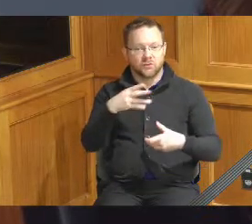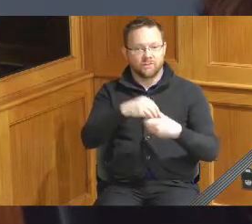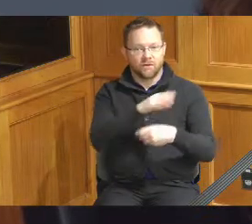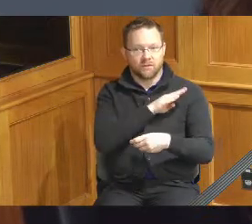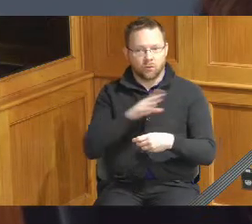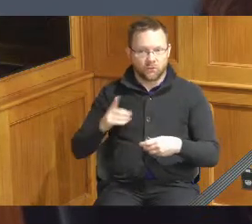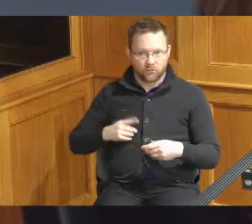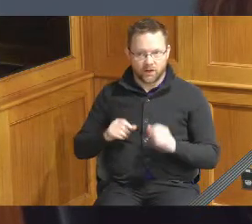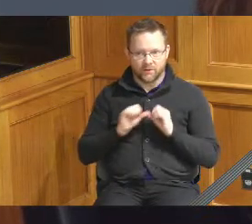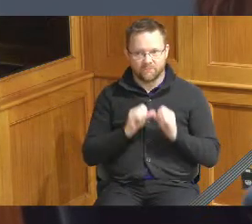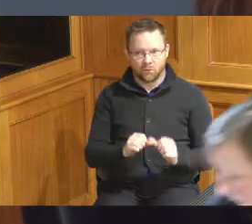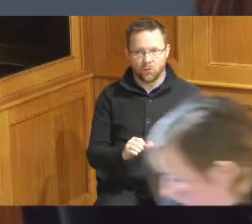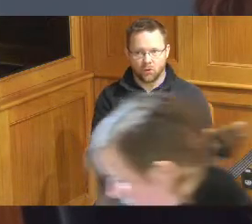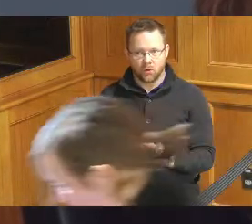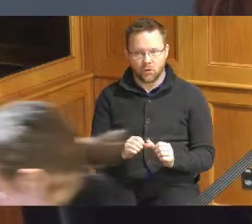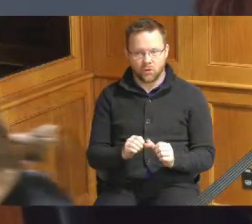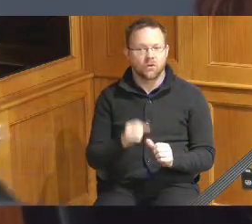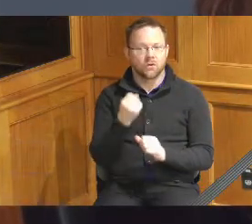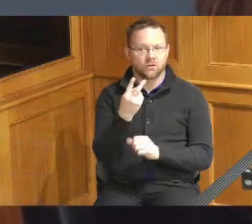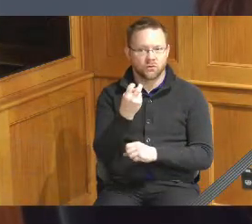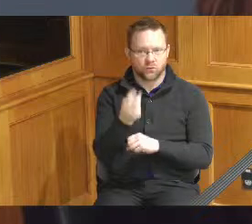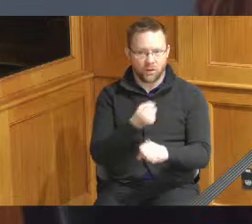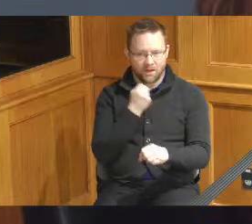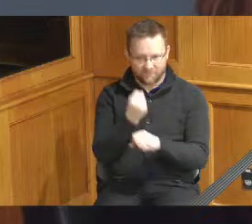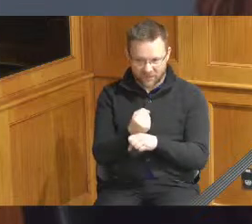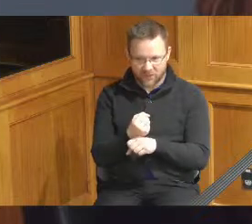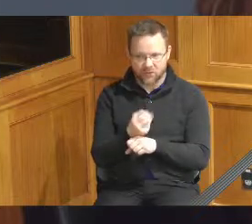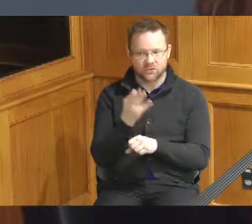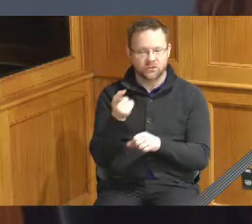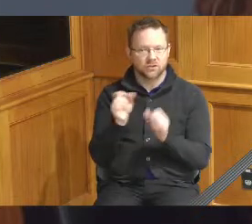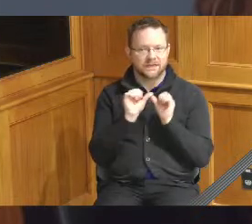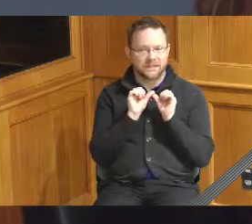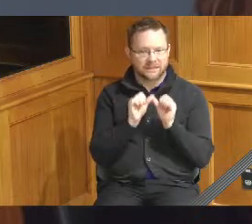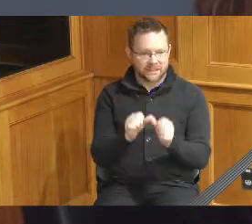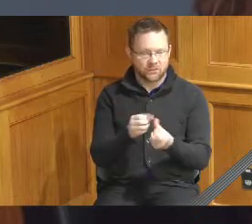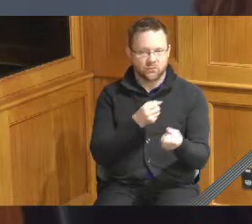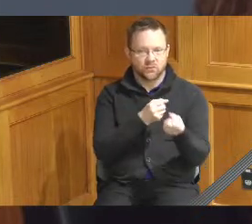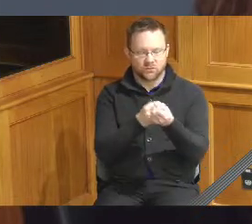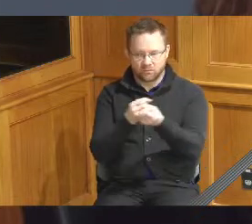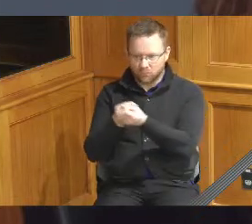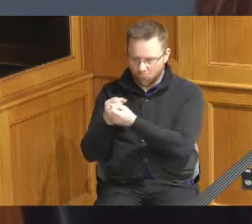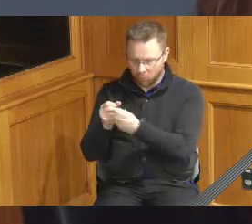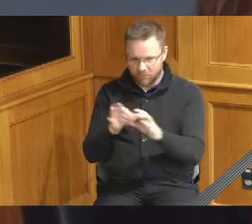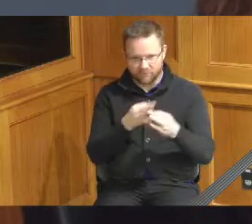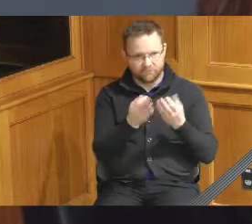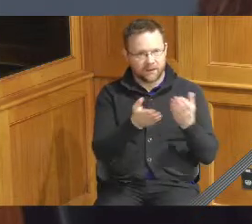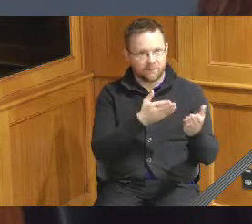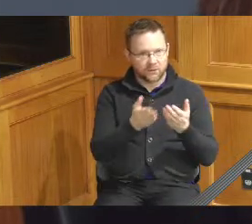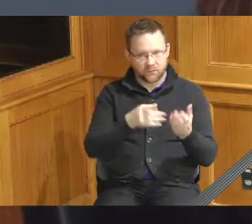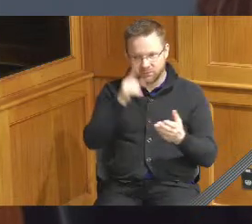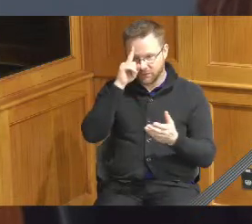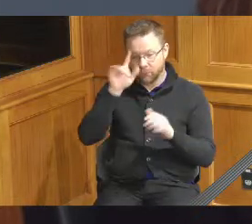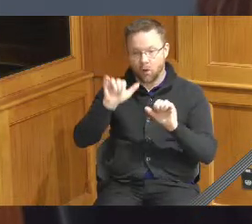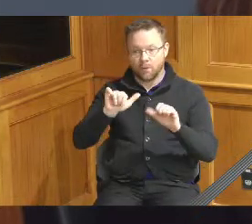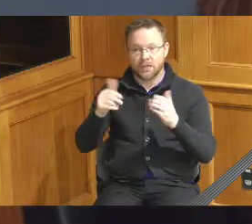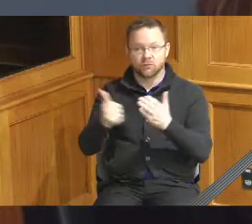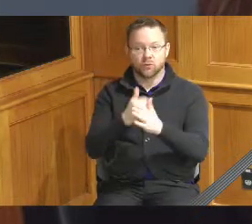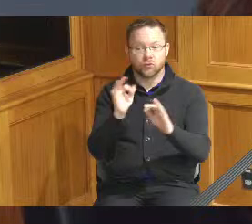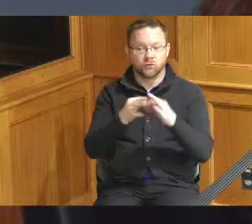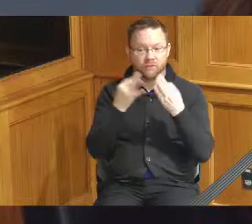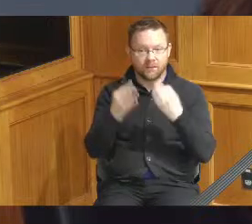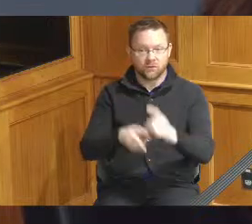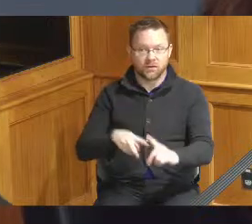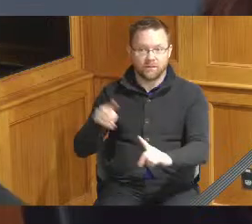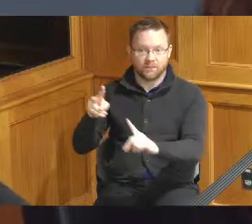for 12 years. She continues to assist as a family service advocate for potential new families applying for